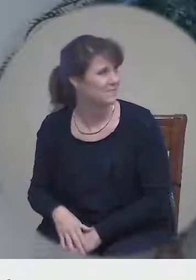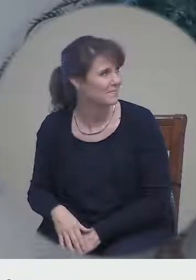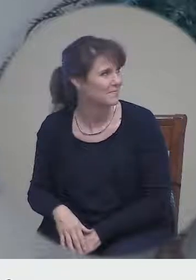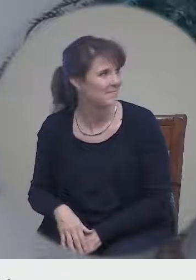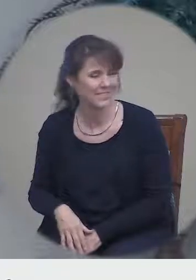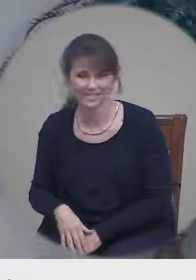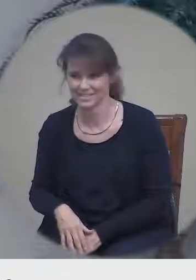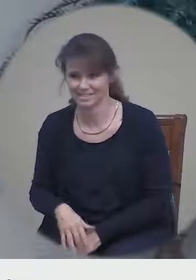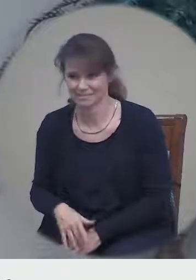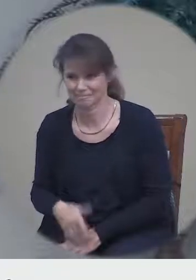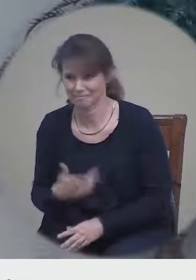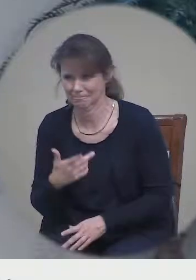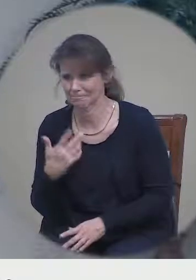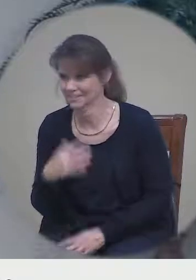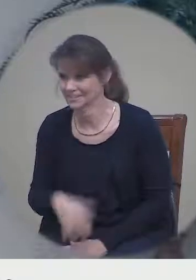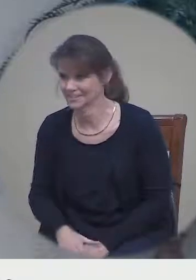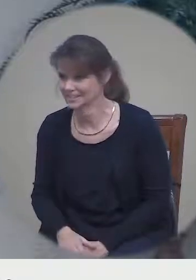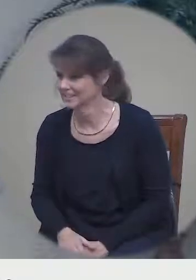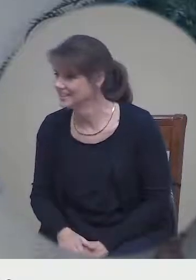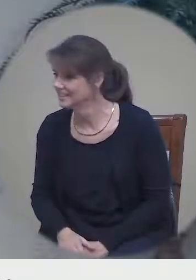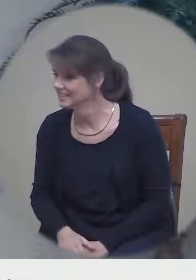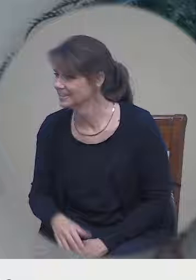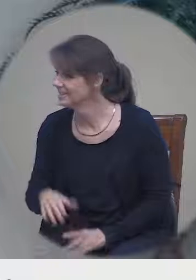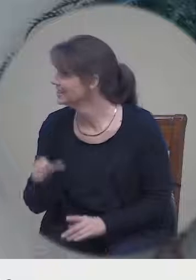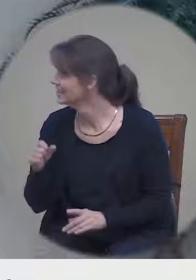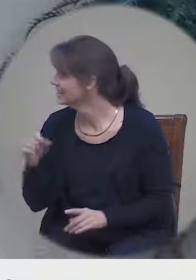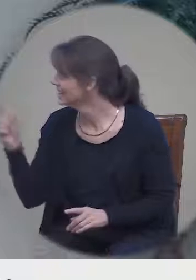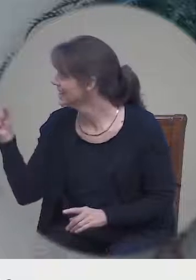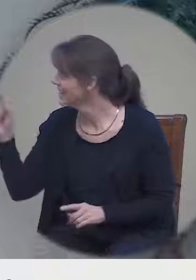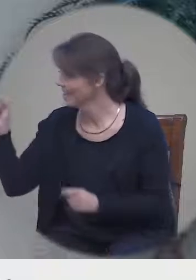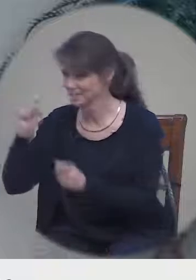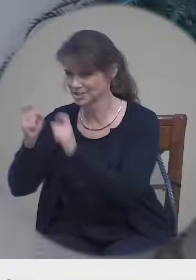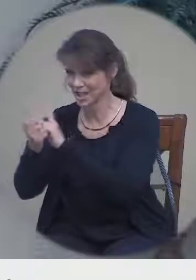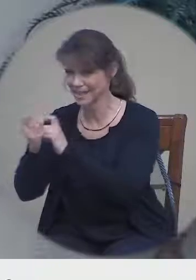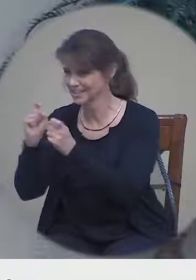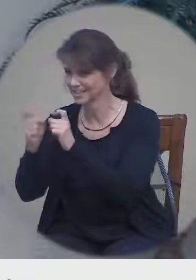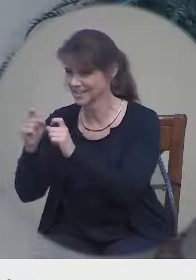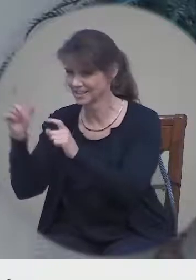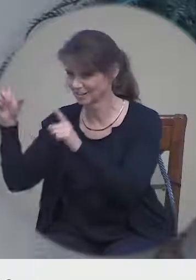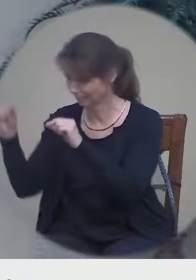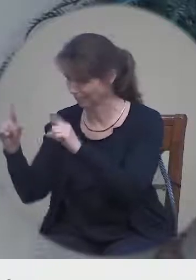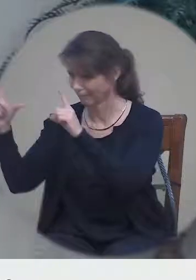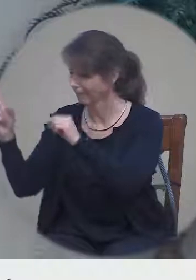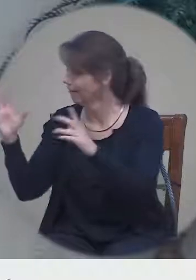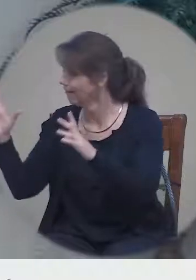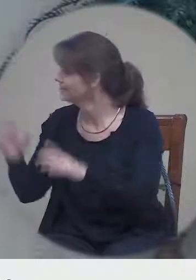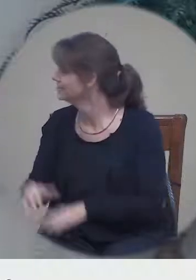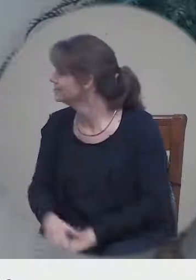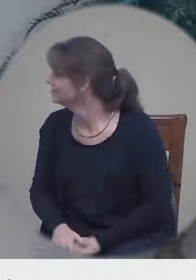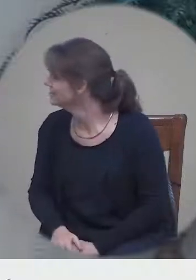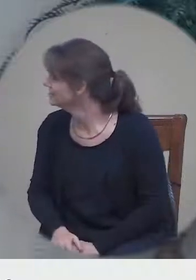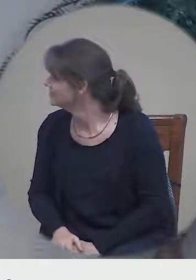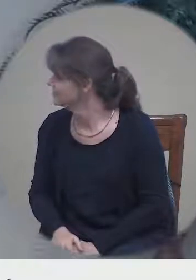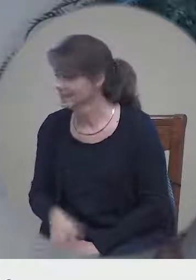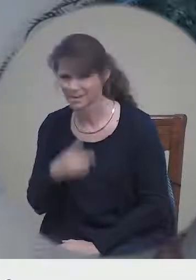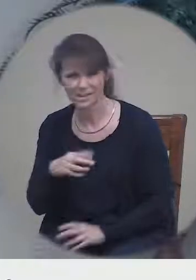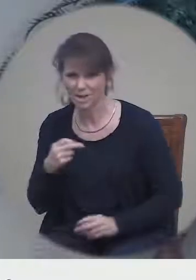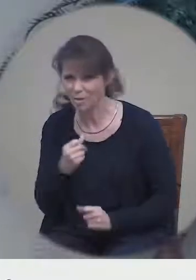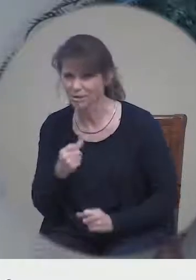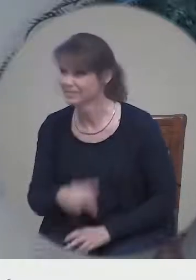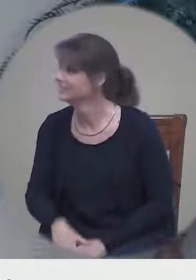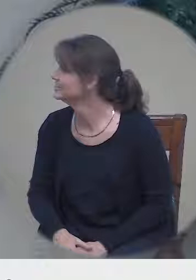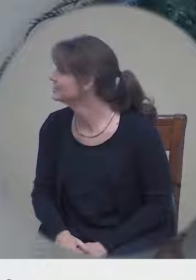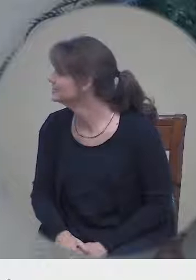grace of God. Now, we use that term in multiple sermons in lots of different ways over the last several weeks because we've kind of